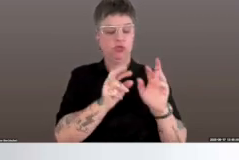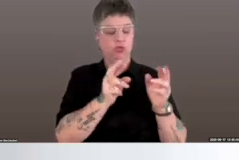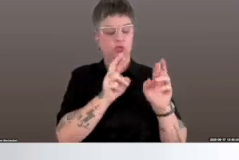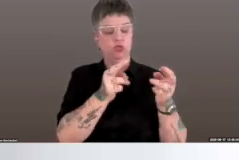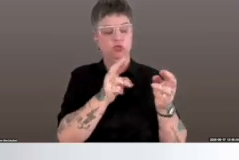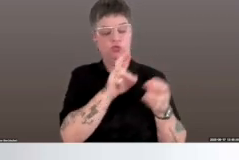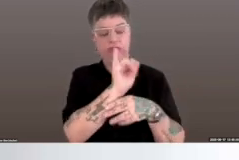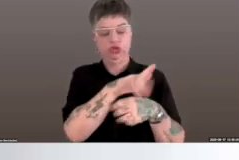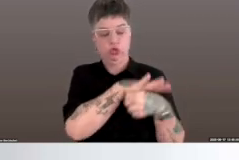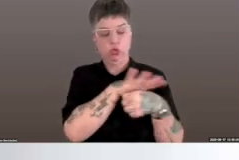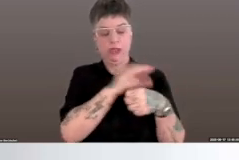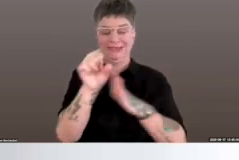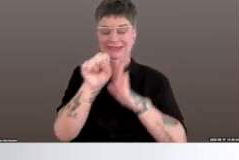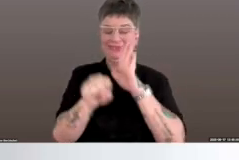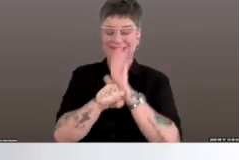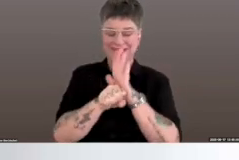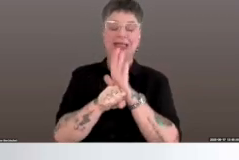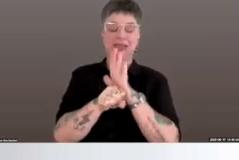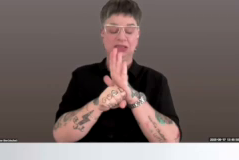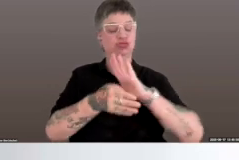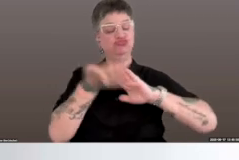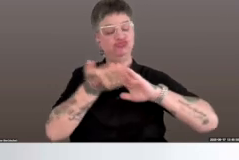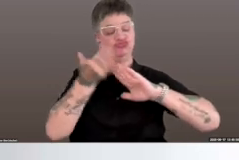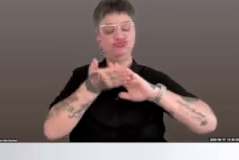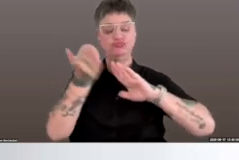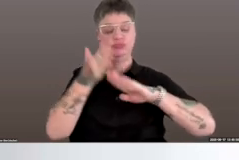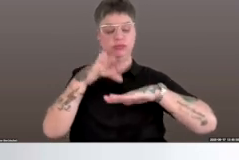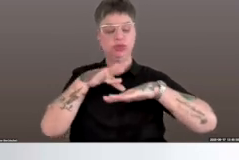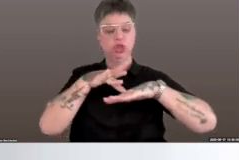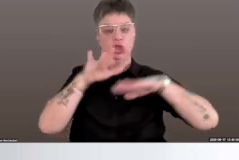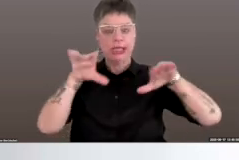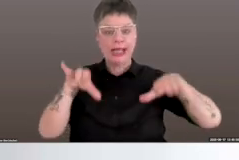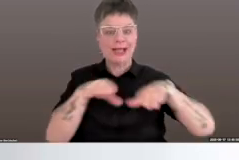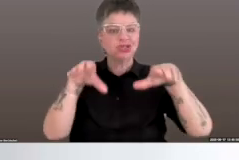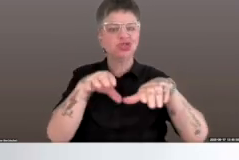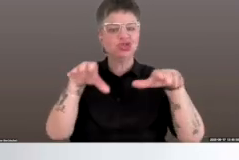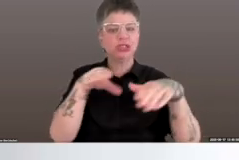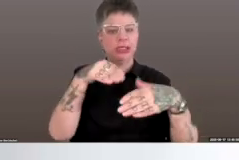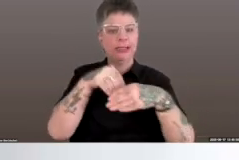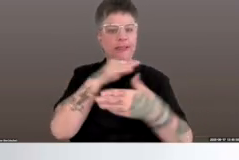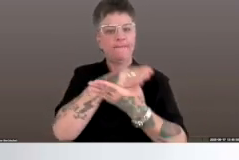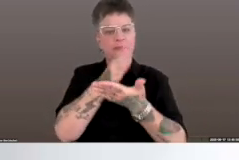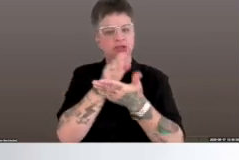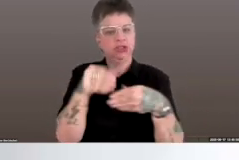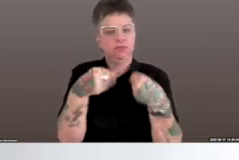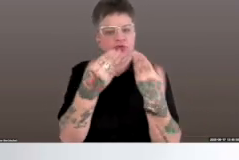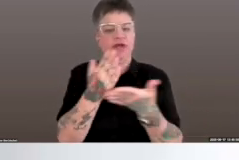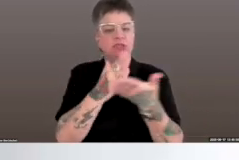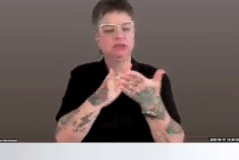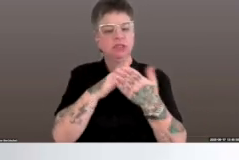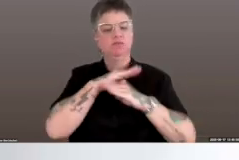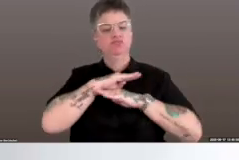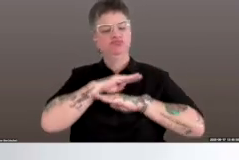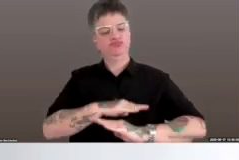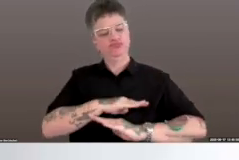program are able to continue to function. Fortunately, the early action that was taken in the budget did provide a little bit of a reprieve to the